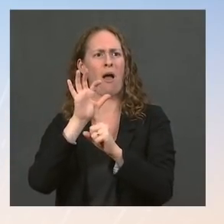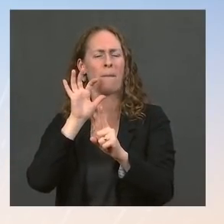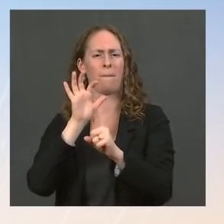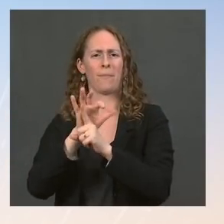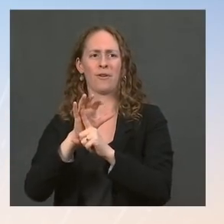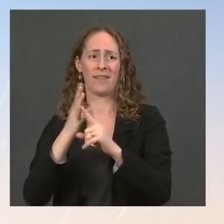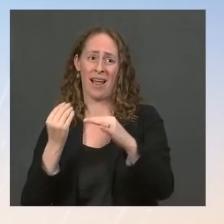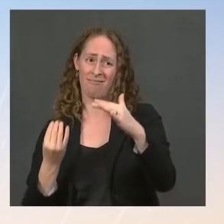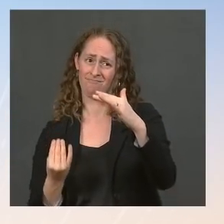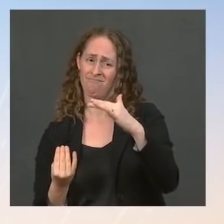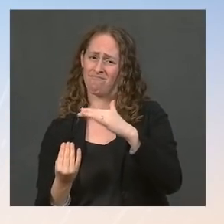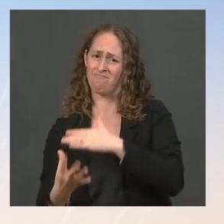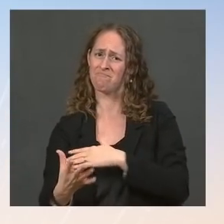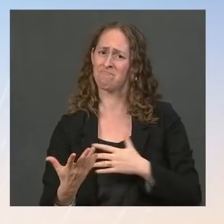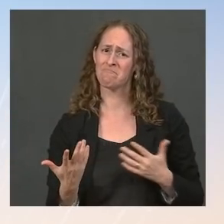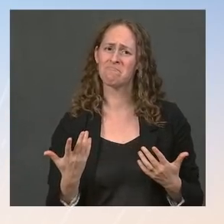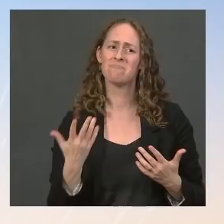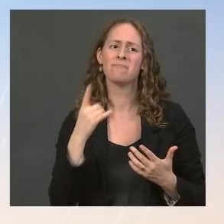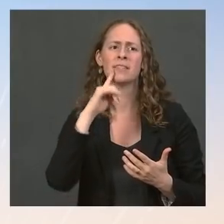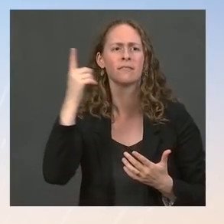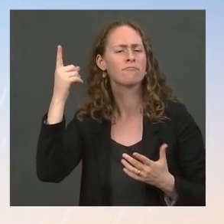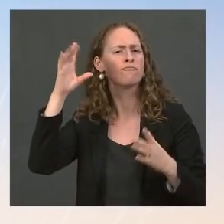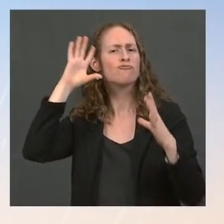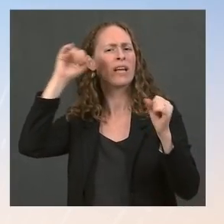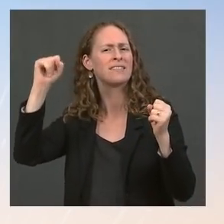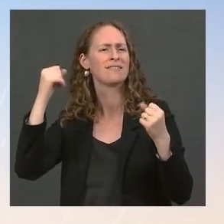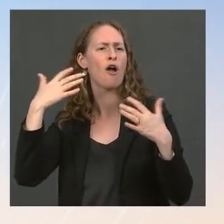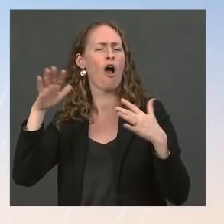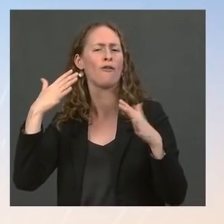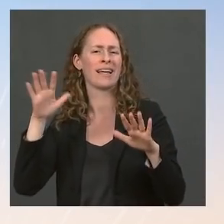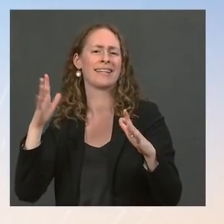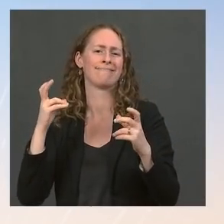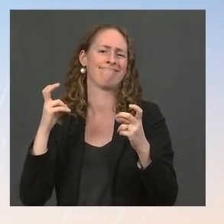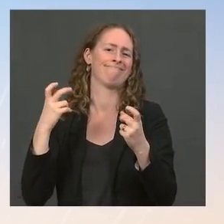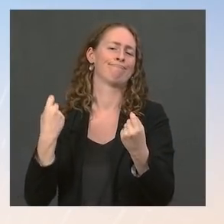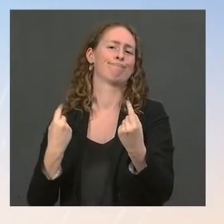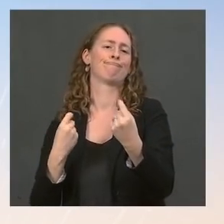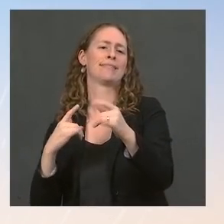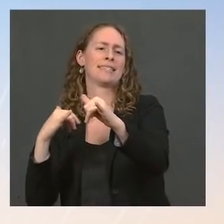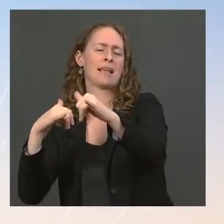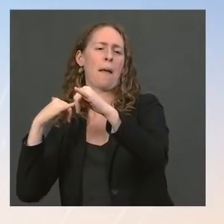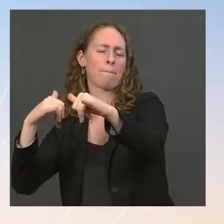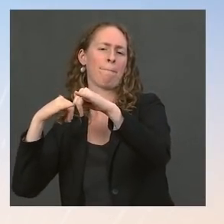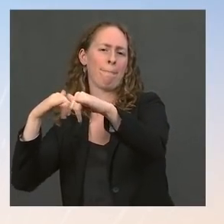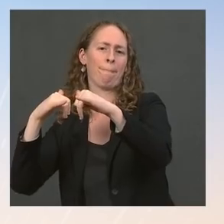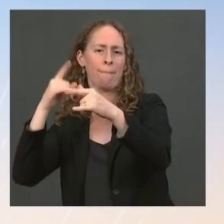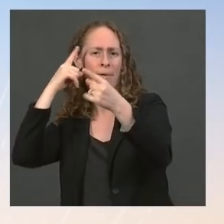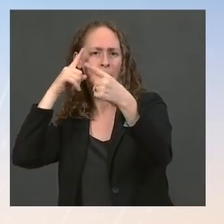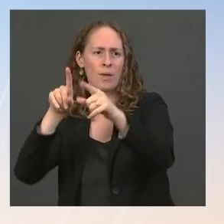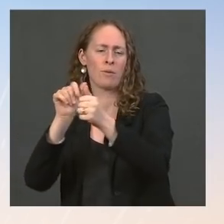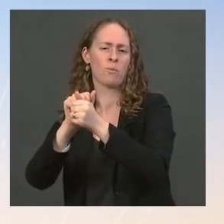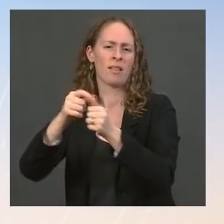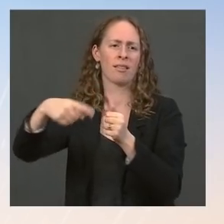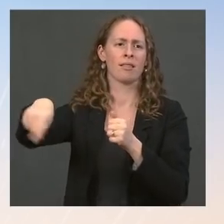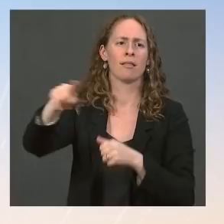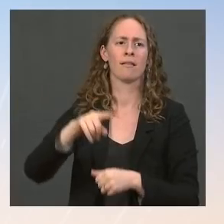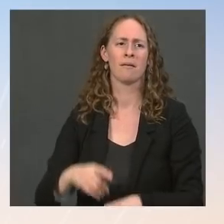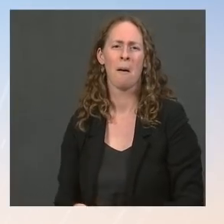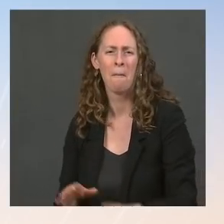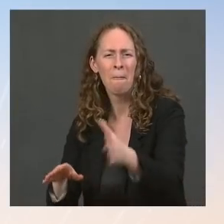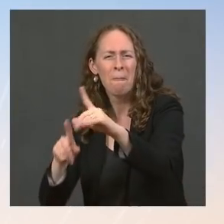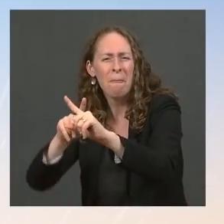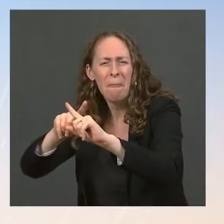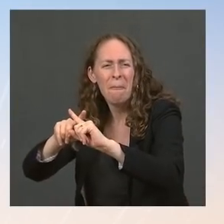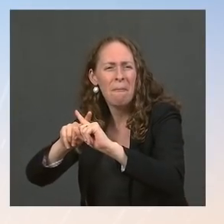aligned the president is with a number of the progressive members' objectives. But in this moment where he needs their support for his